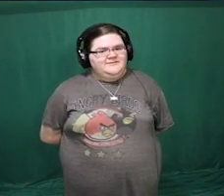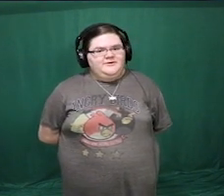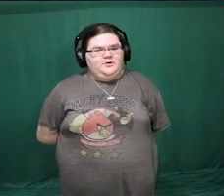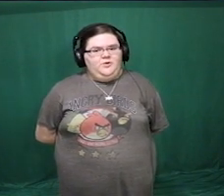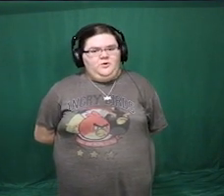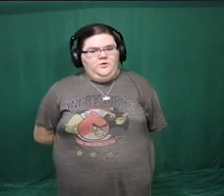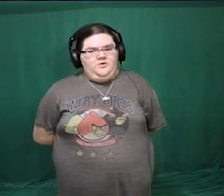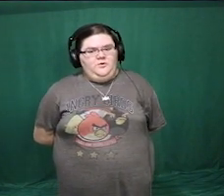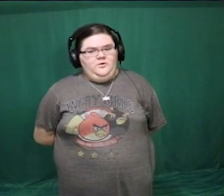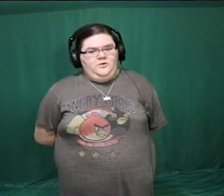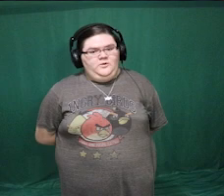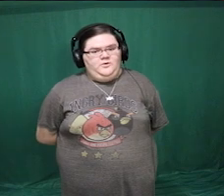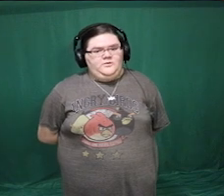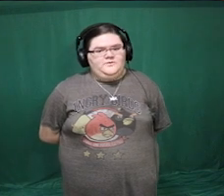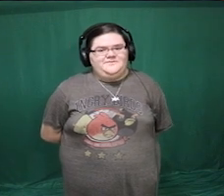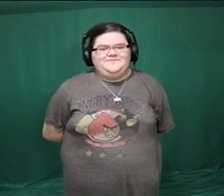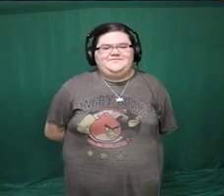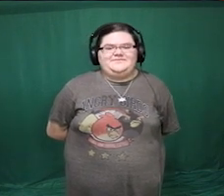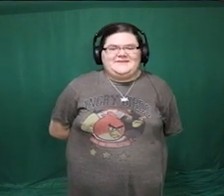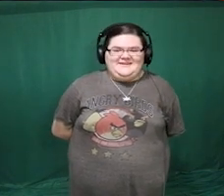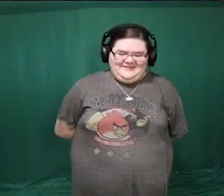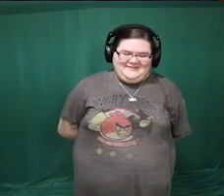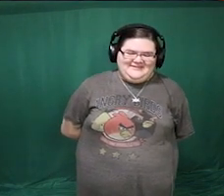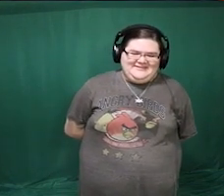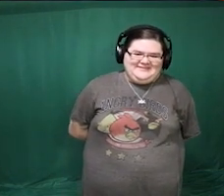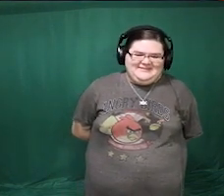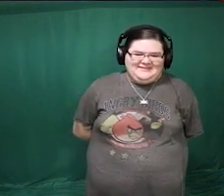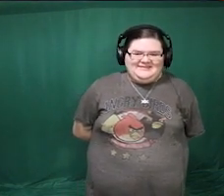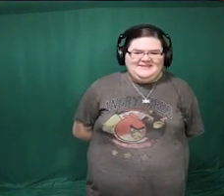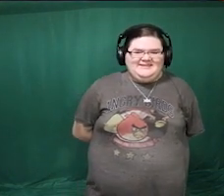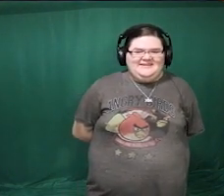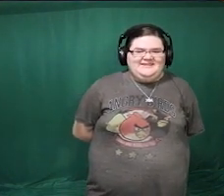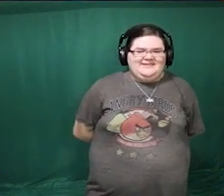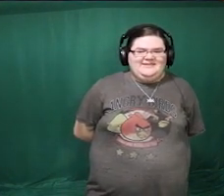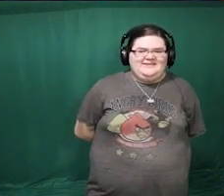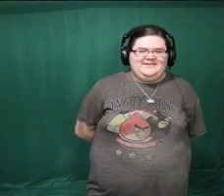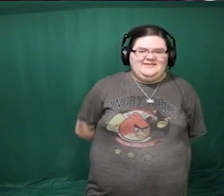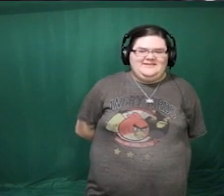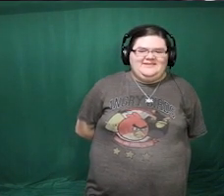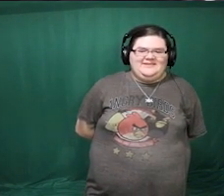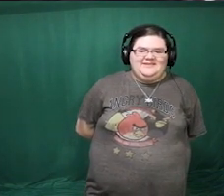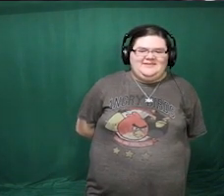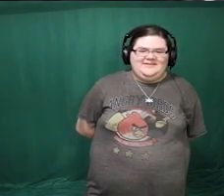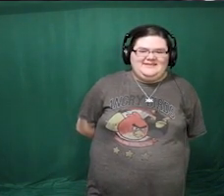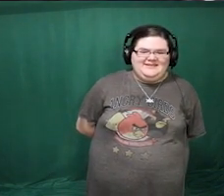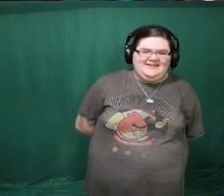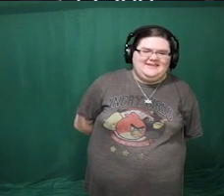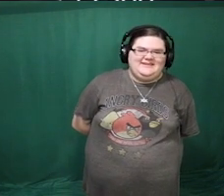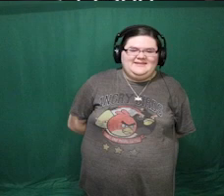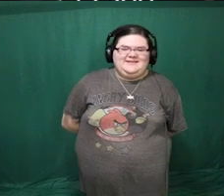Oh, no. Oh. Here we go. Yes! No! I am played, I'm played.